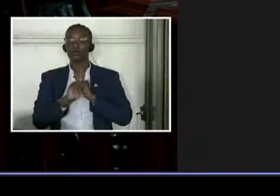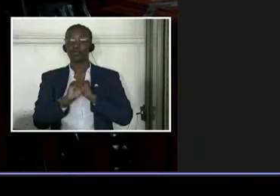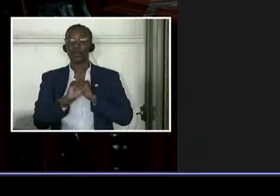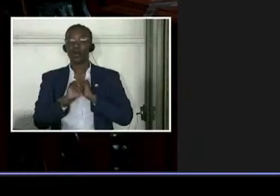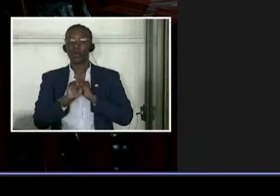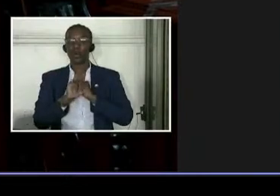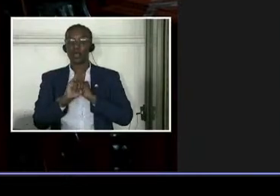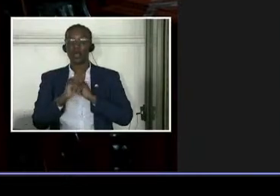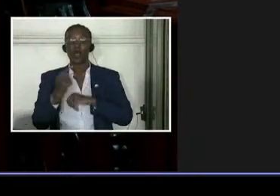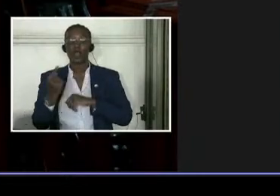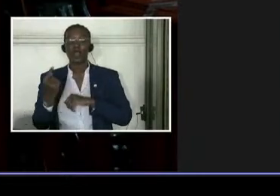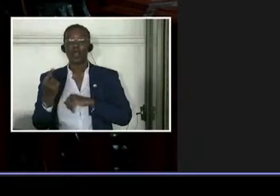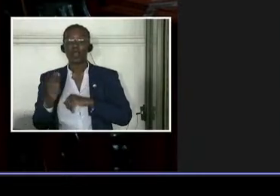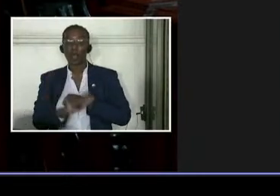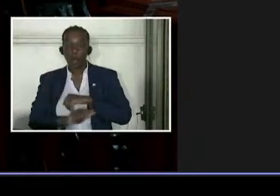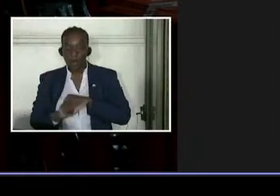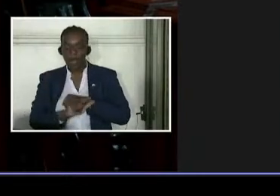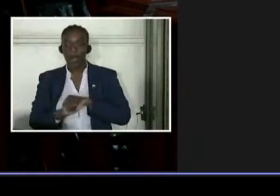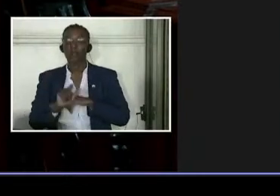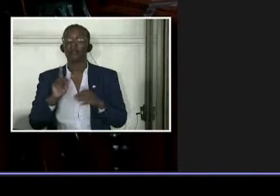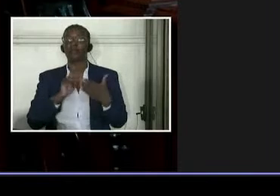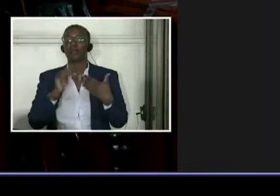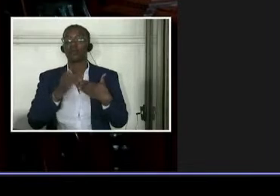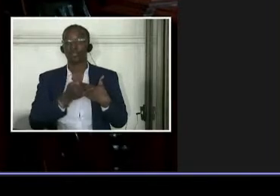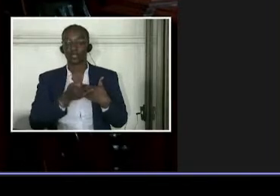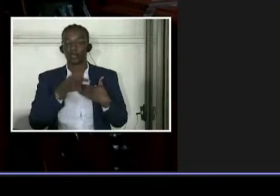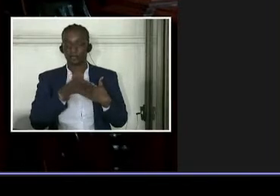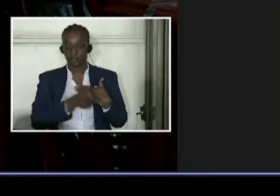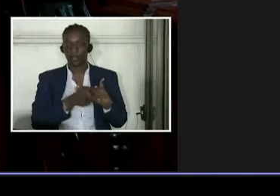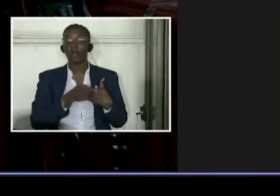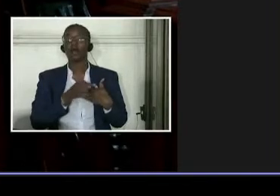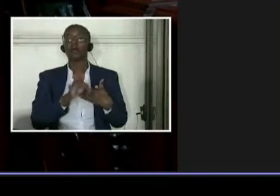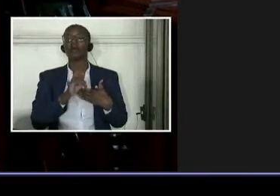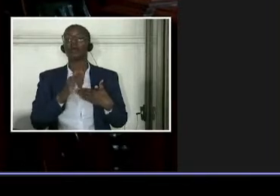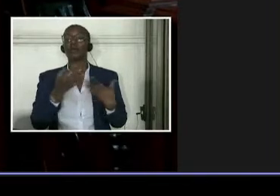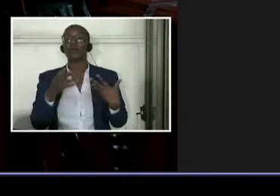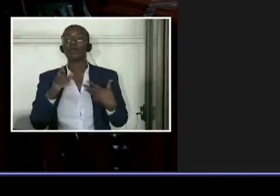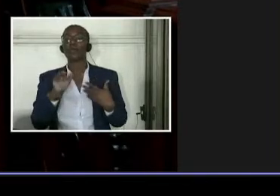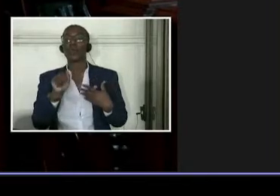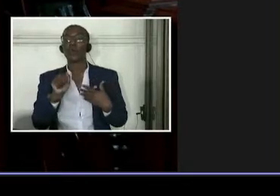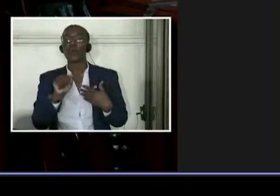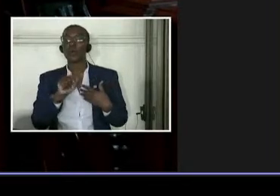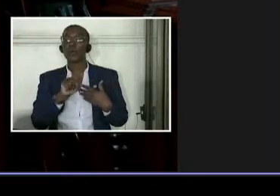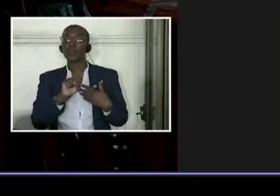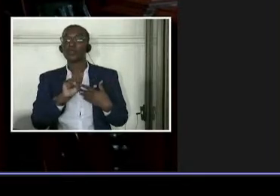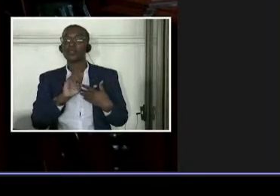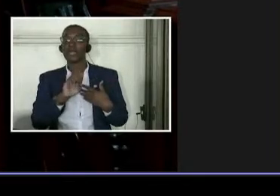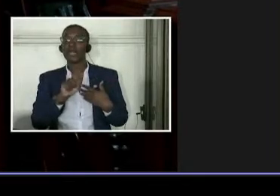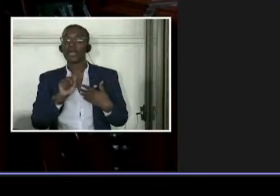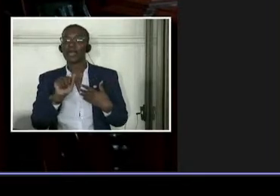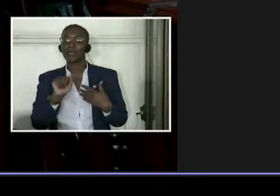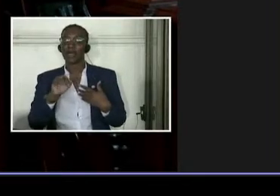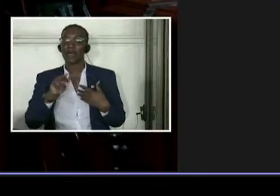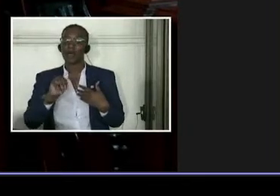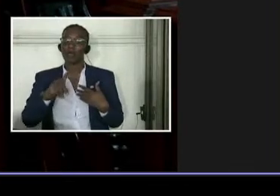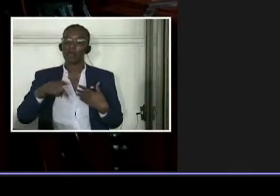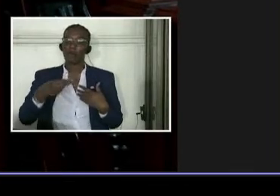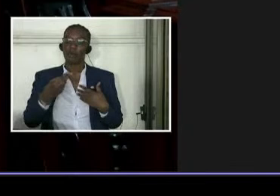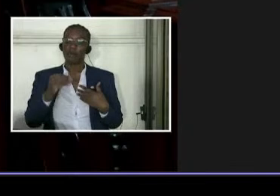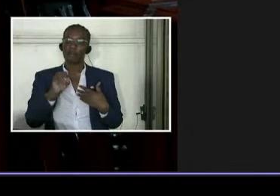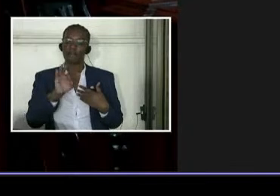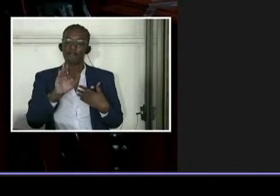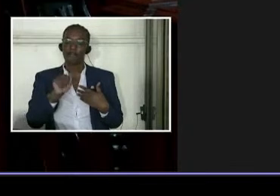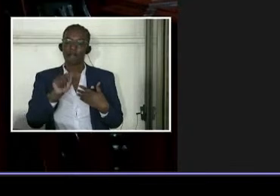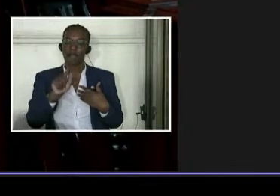which is a farm project, a farm dweller project, with whilst in Rosetta in Bofana local municipality,